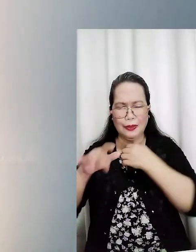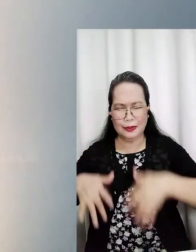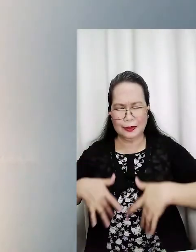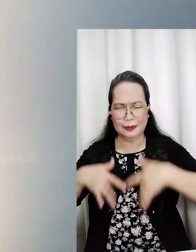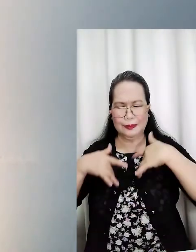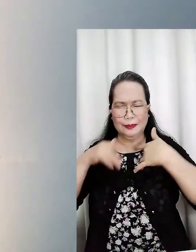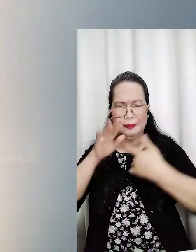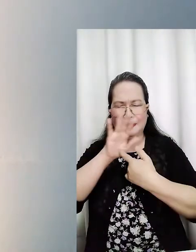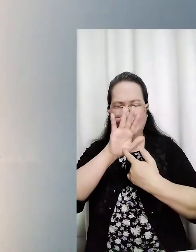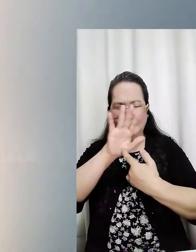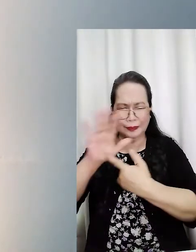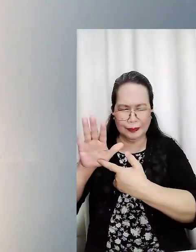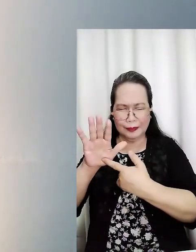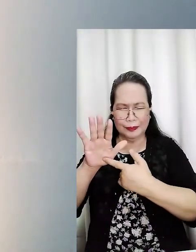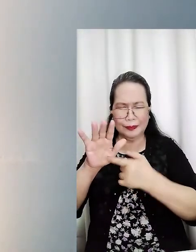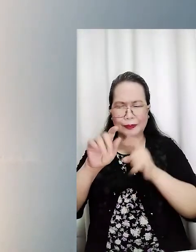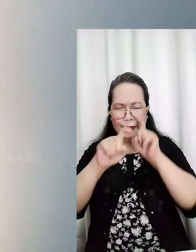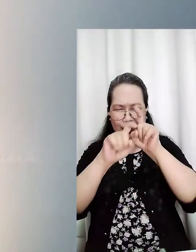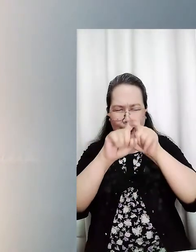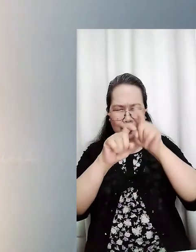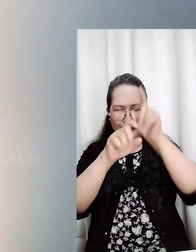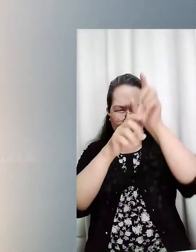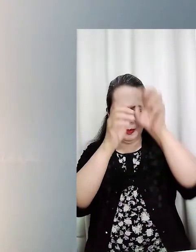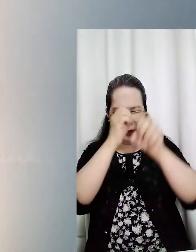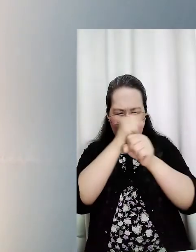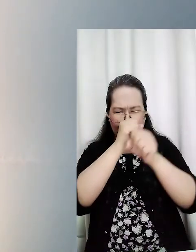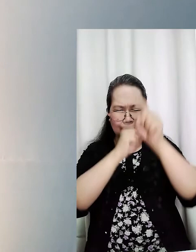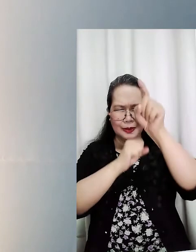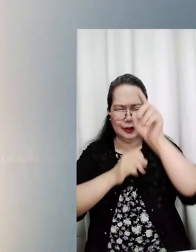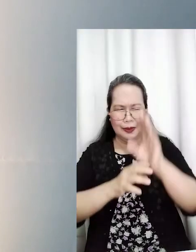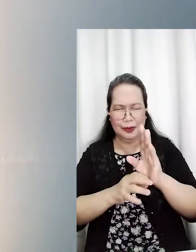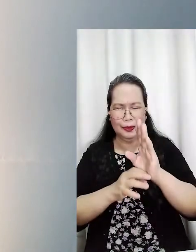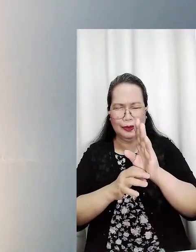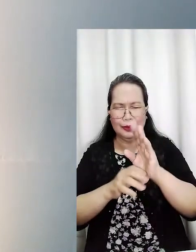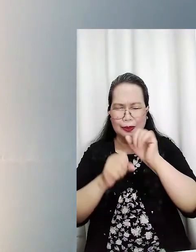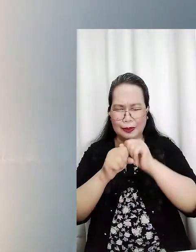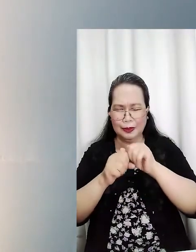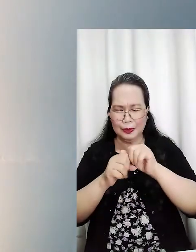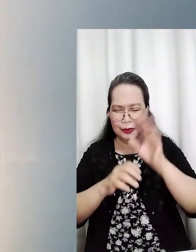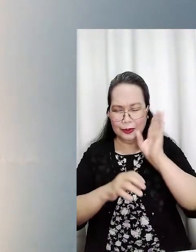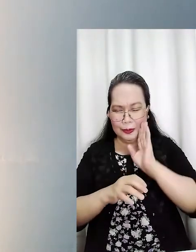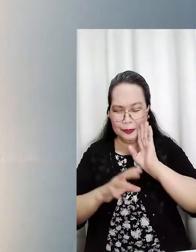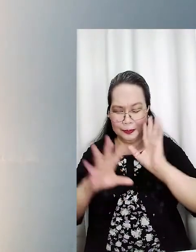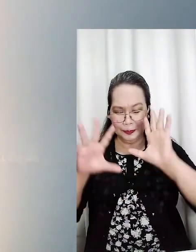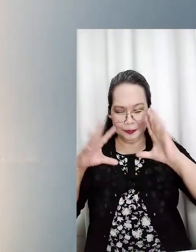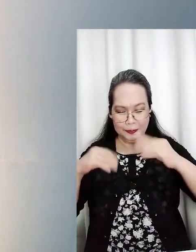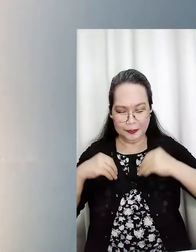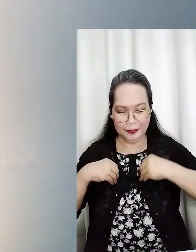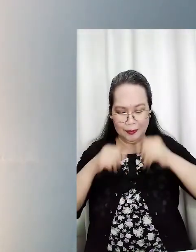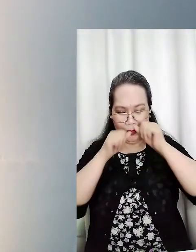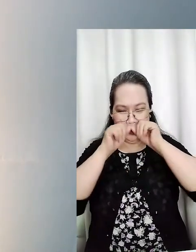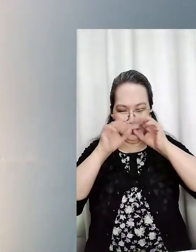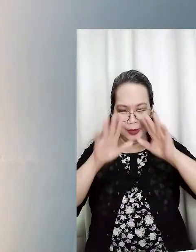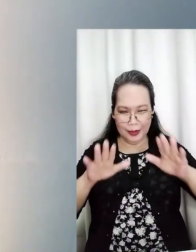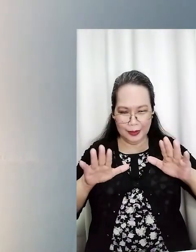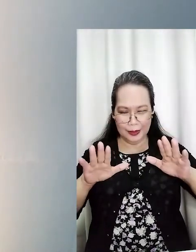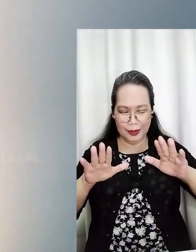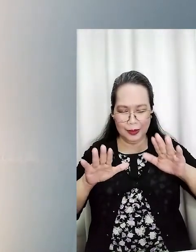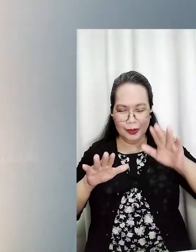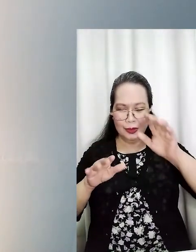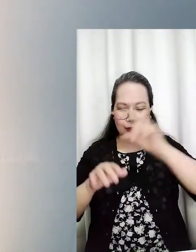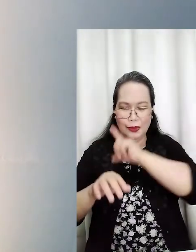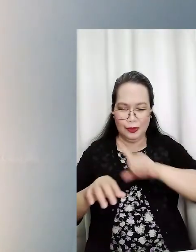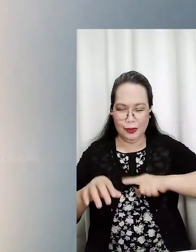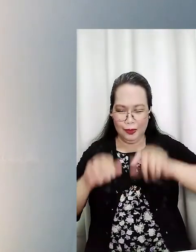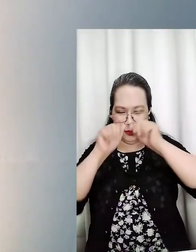buhay if we anchor ourselves upon you. So, mga kapatid, please receive the benediction.